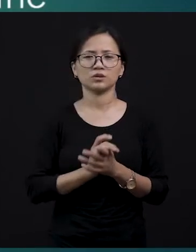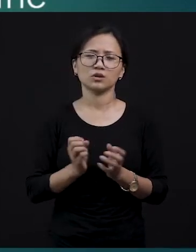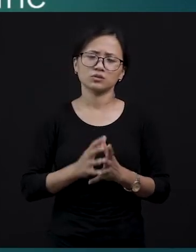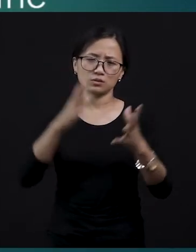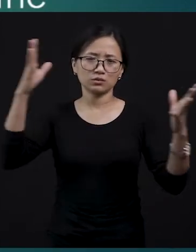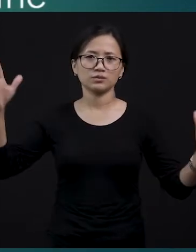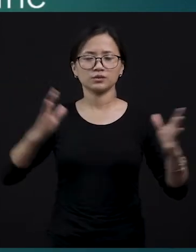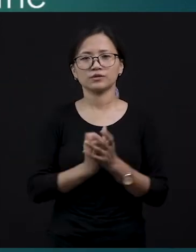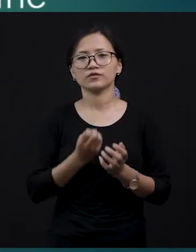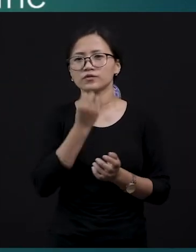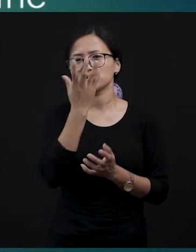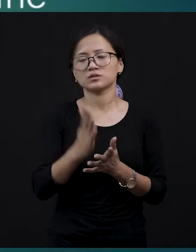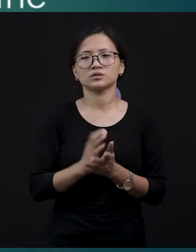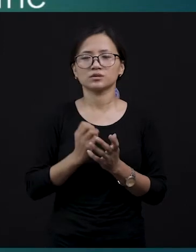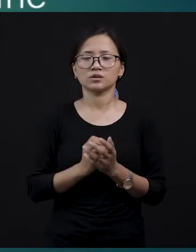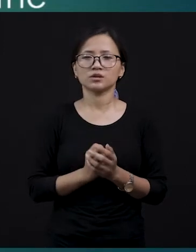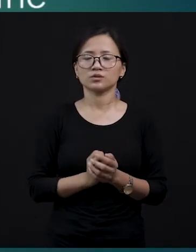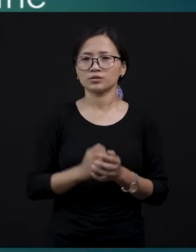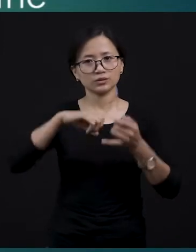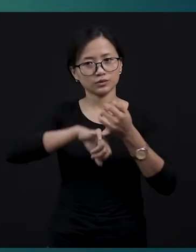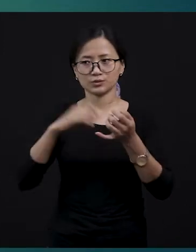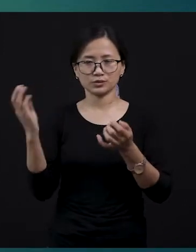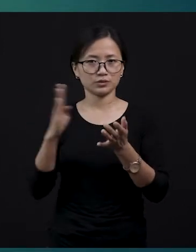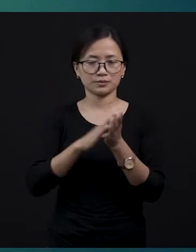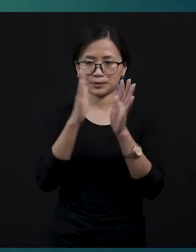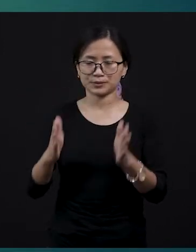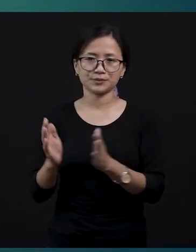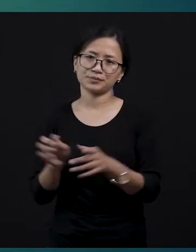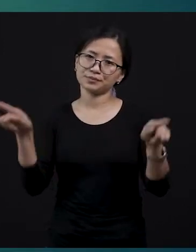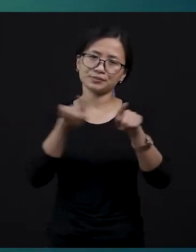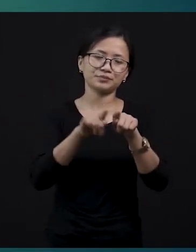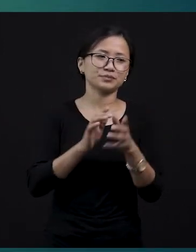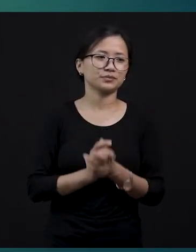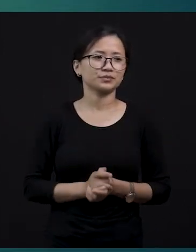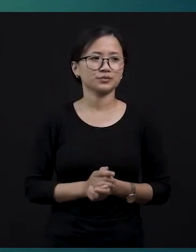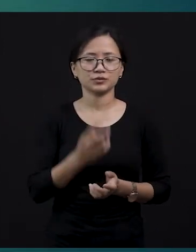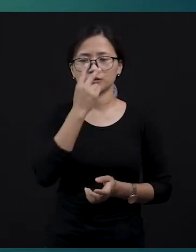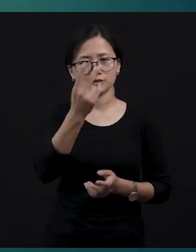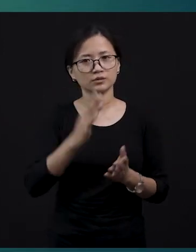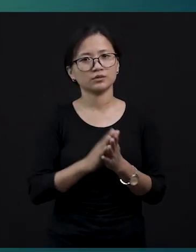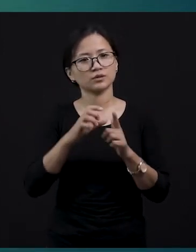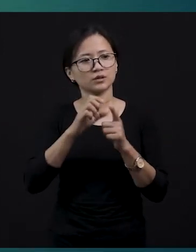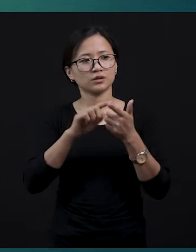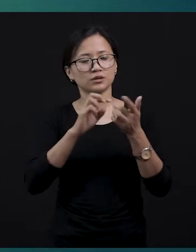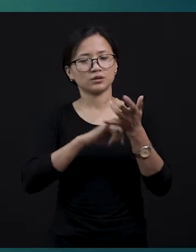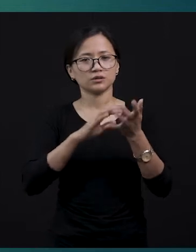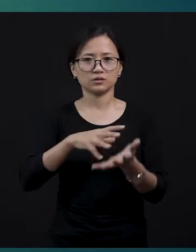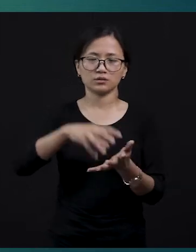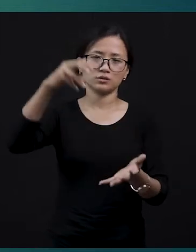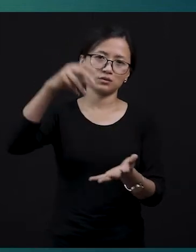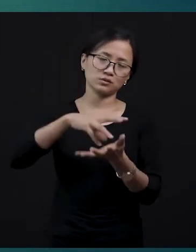there will be so many flowers blooming during the spring season too. Okay, yes, this is the kind of desert that you have imagined of,